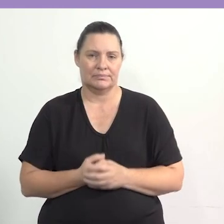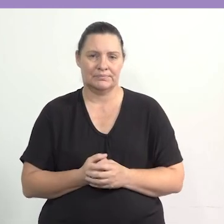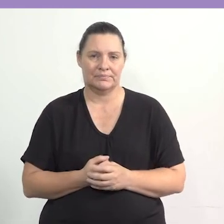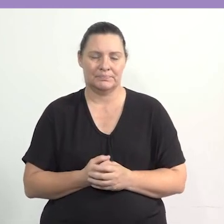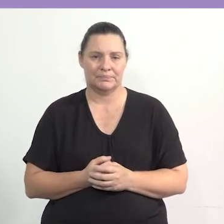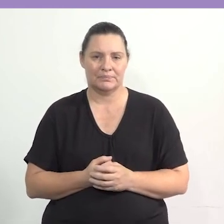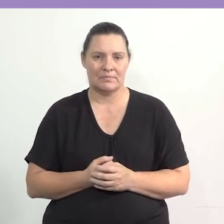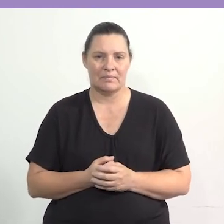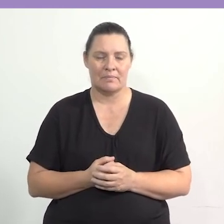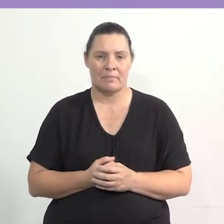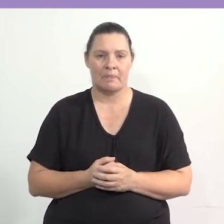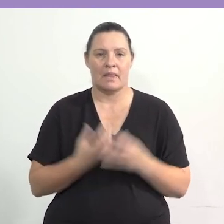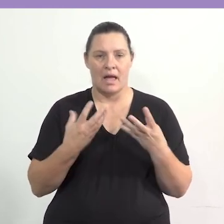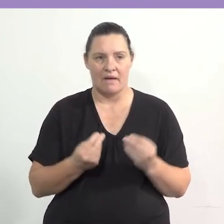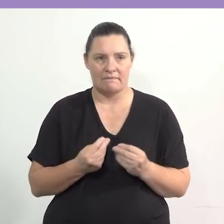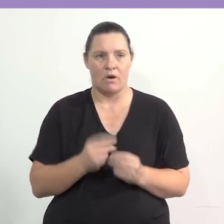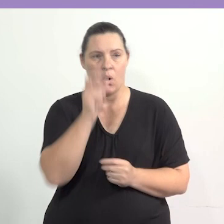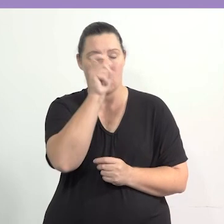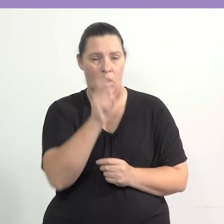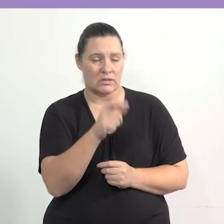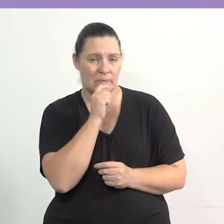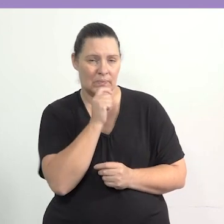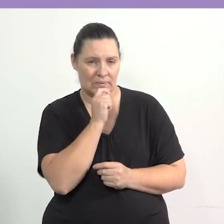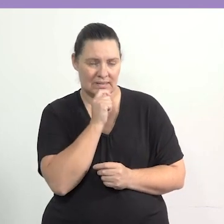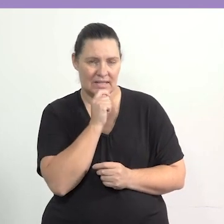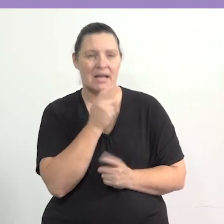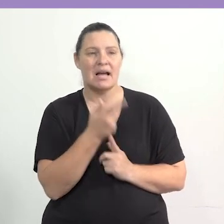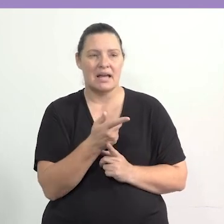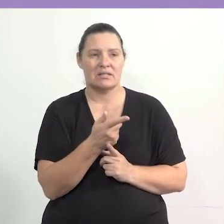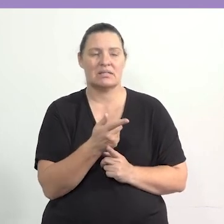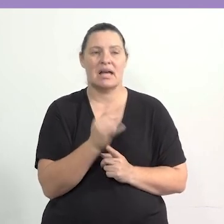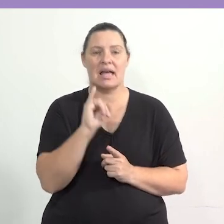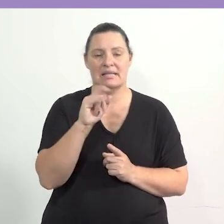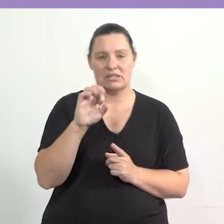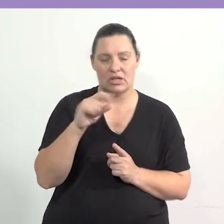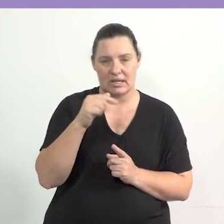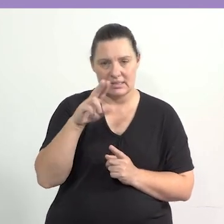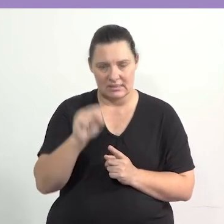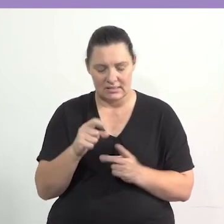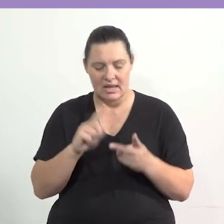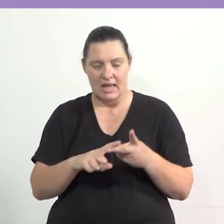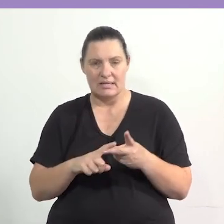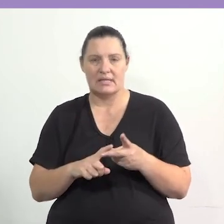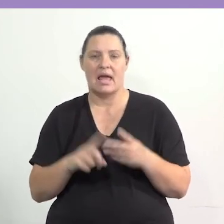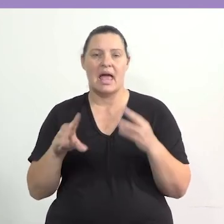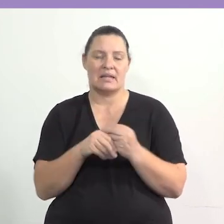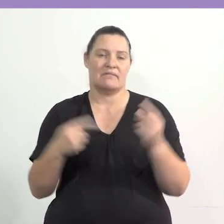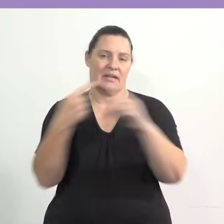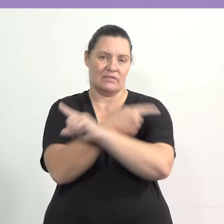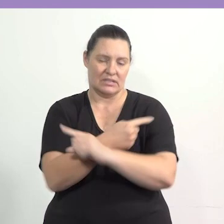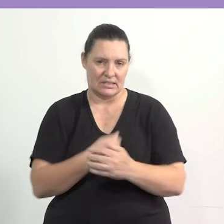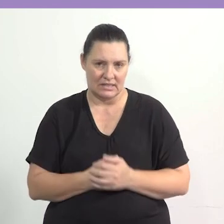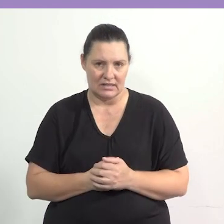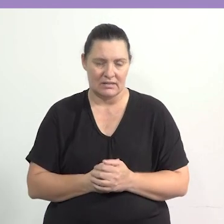integers. We had our words that we were using in this lesson, and that is our integers and our additive